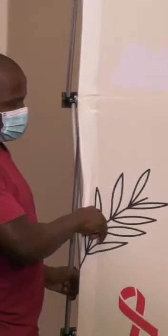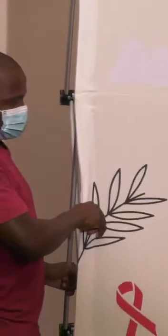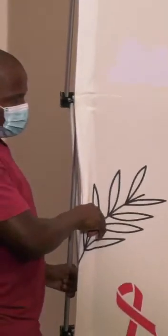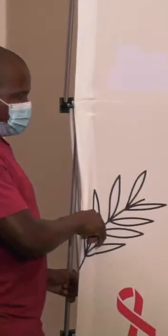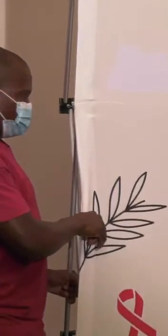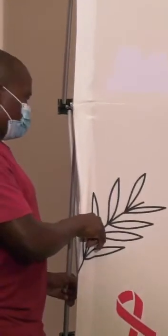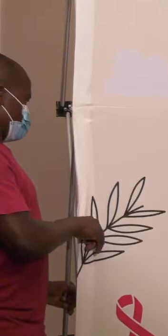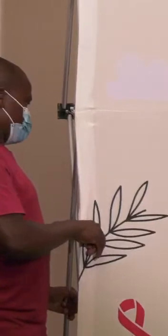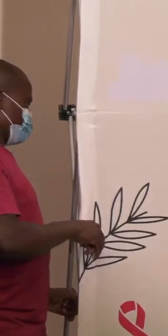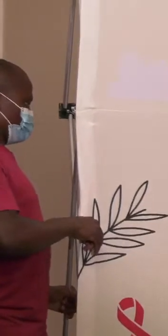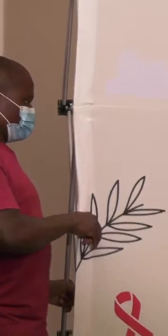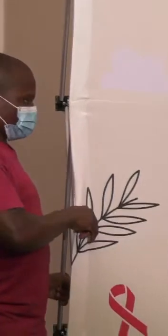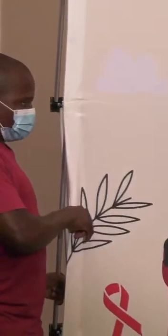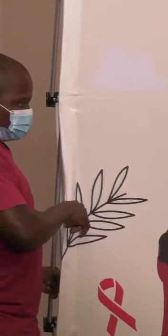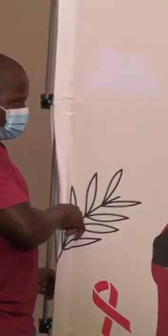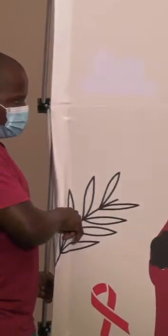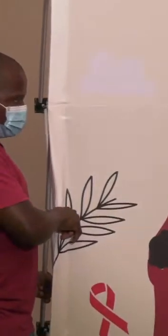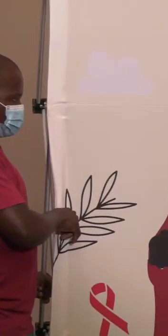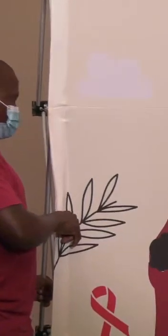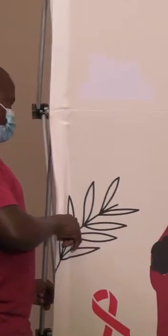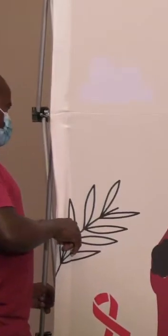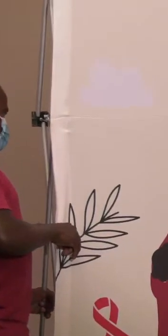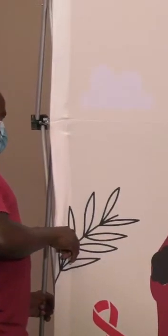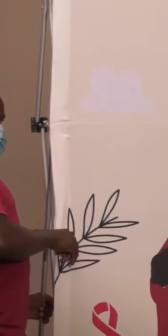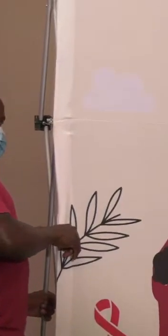But I'll question them.